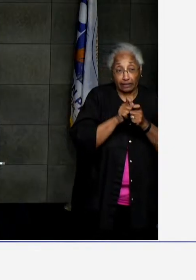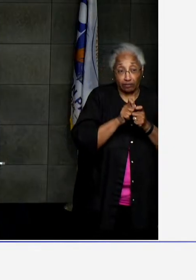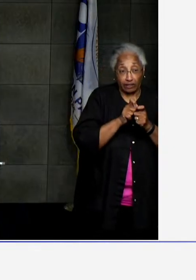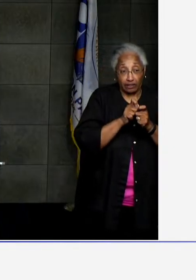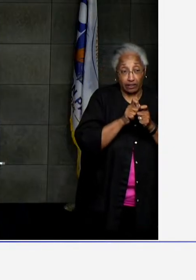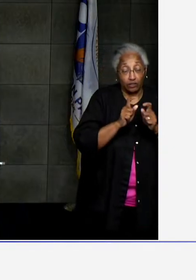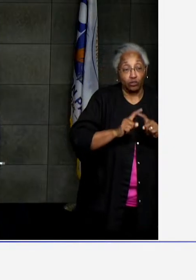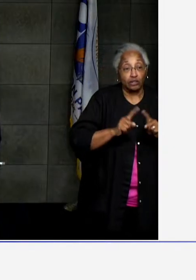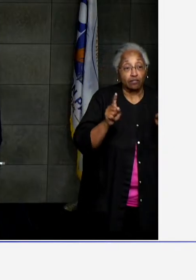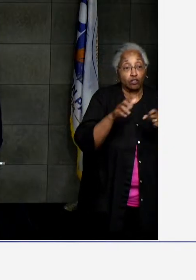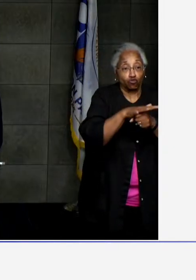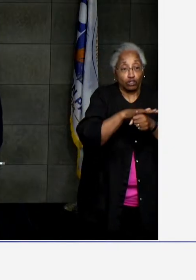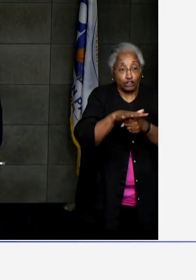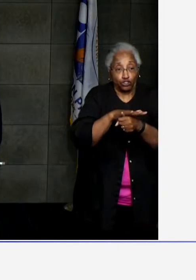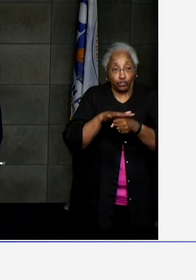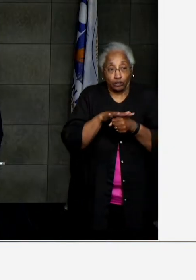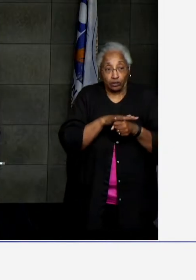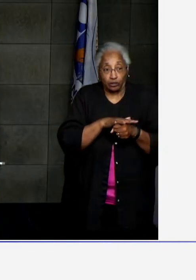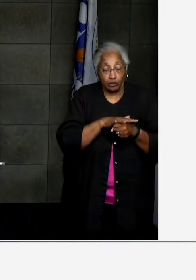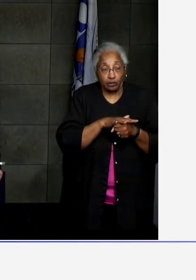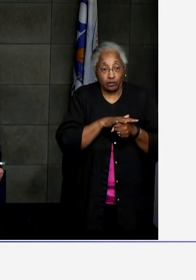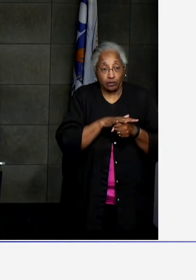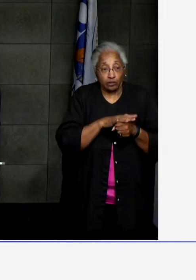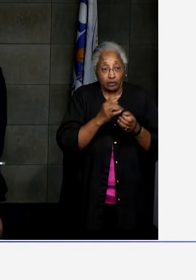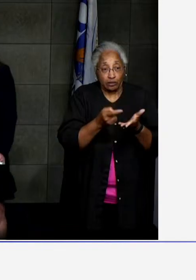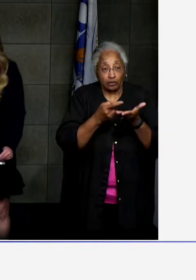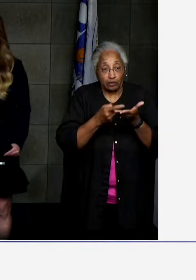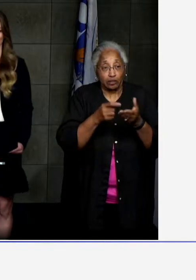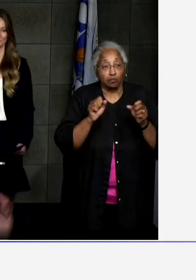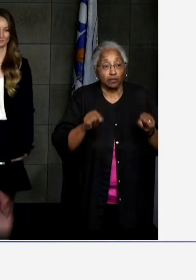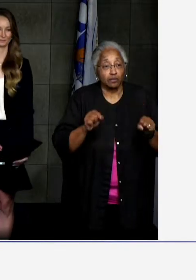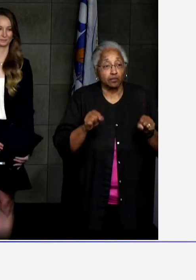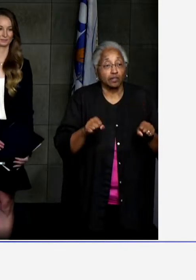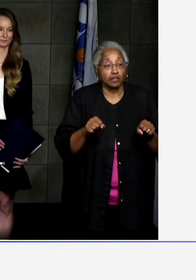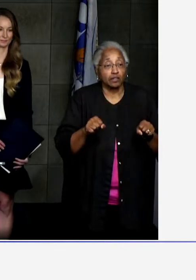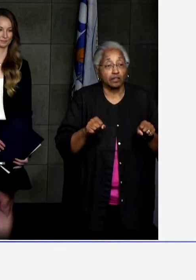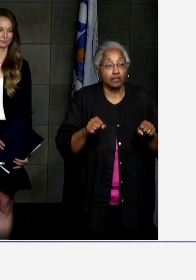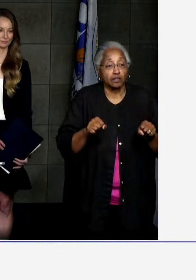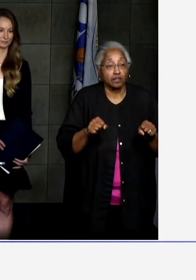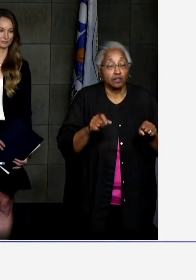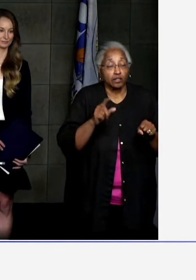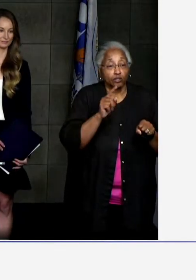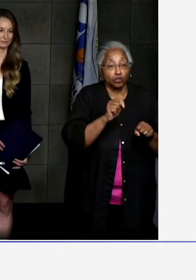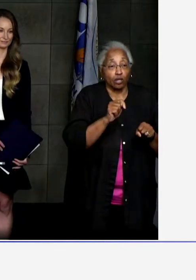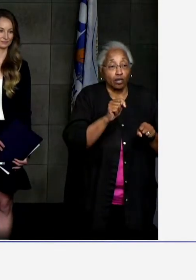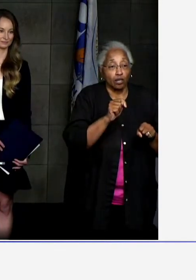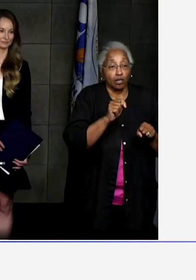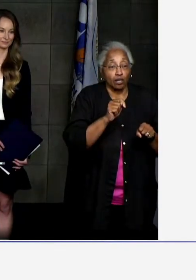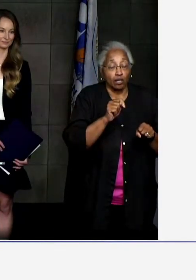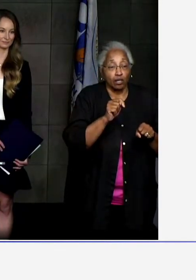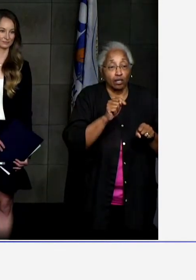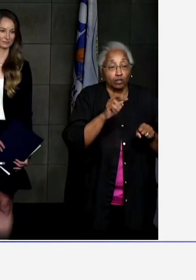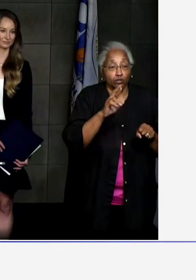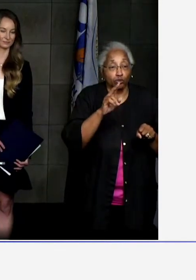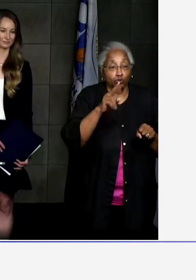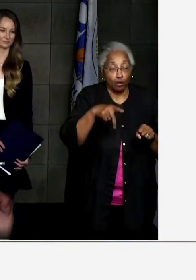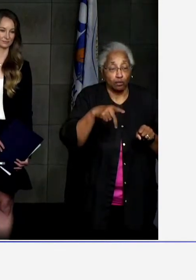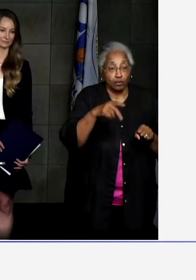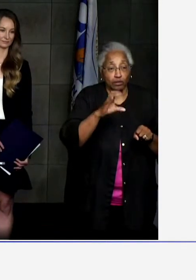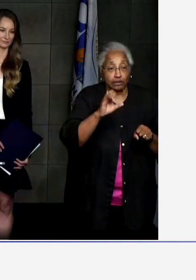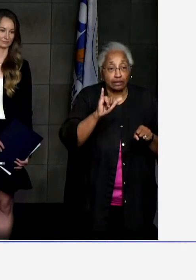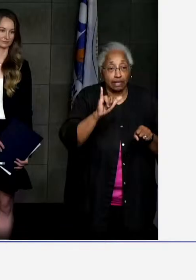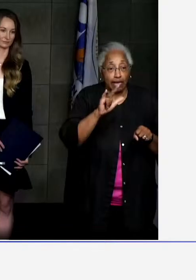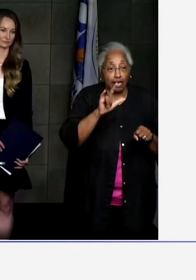certain regions, talking about the possibility of a tropical cyclone impacting a certain